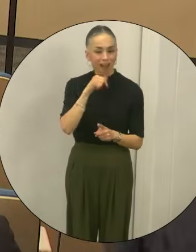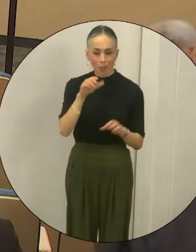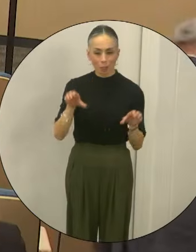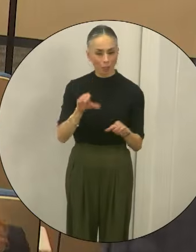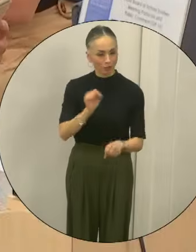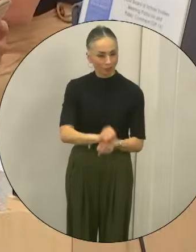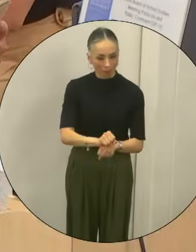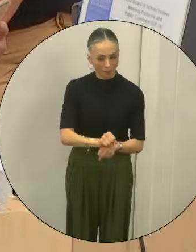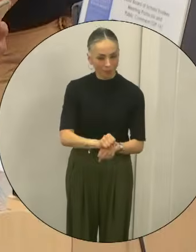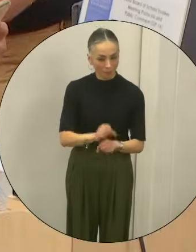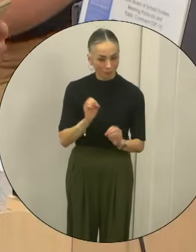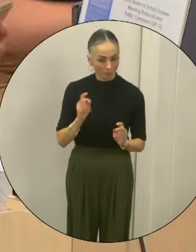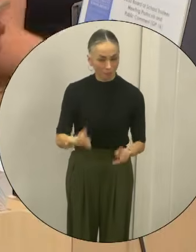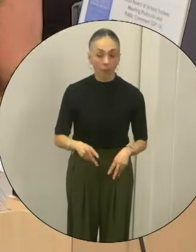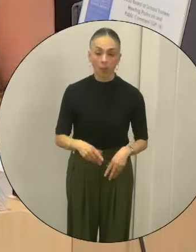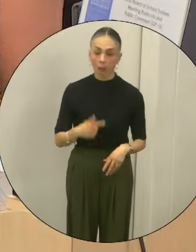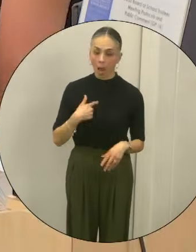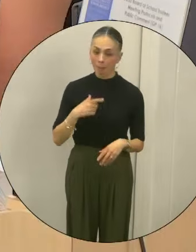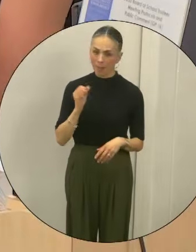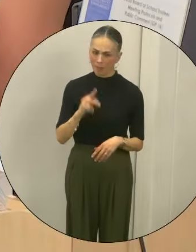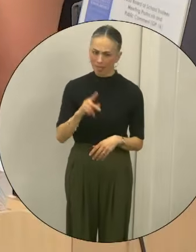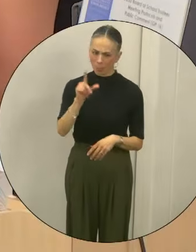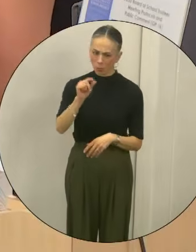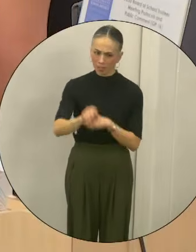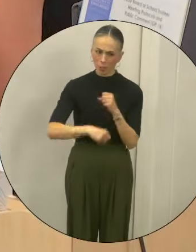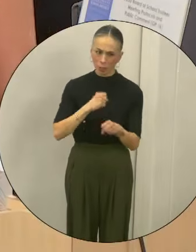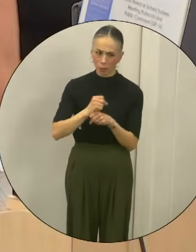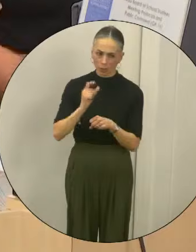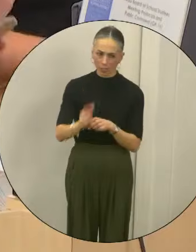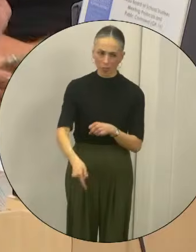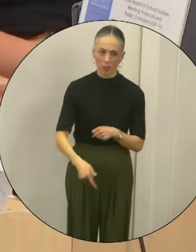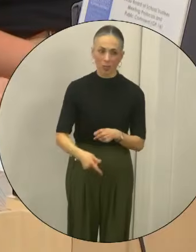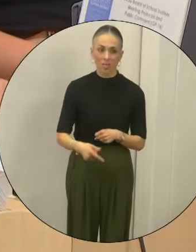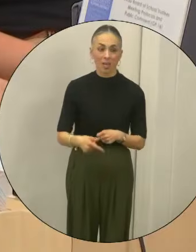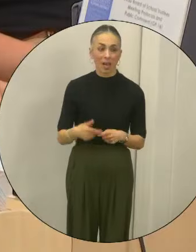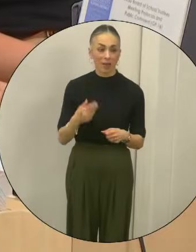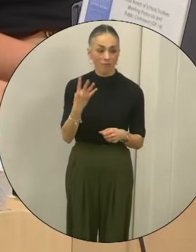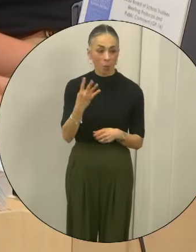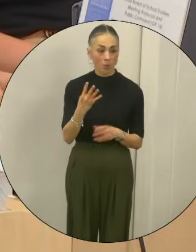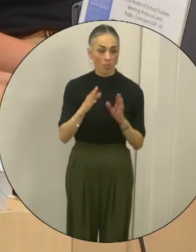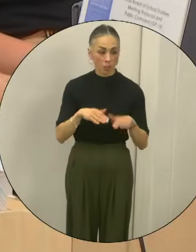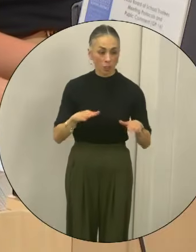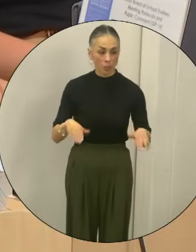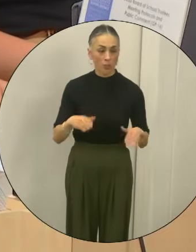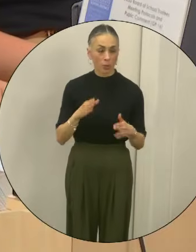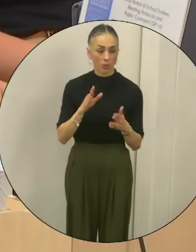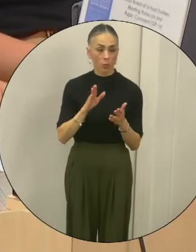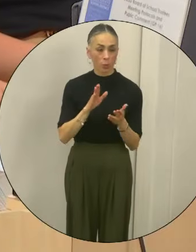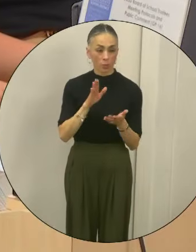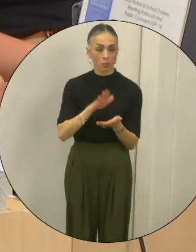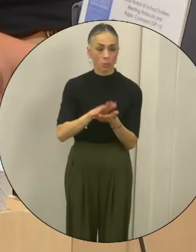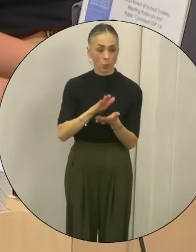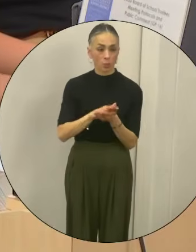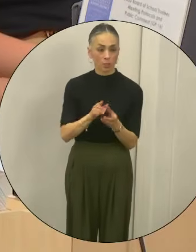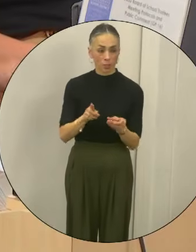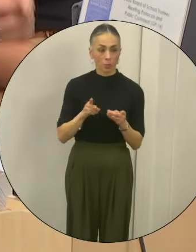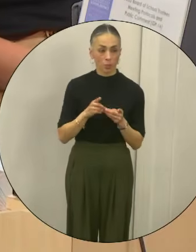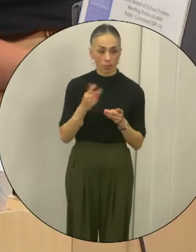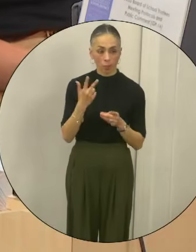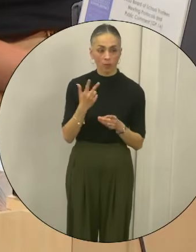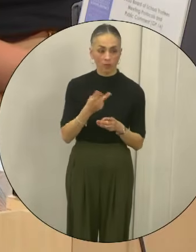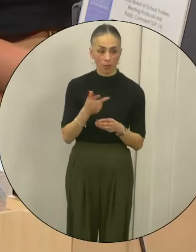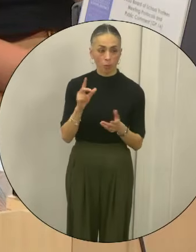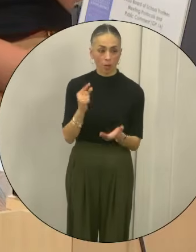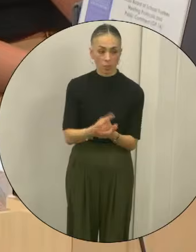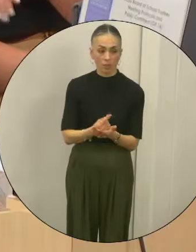job, okay? And I'm coming back 20 years later. I have 4 of my children that went through the school district. 3 of them graduated from